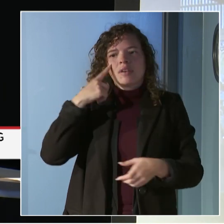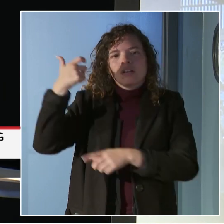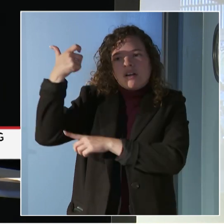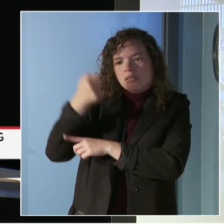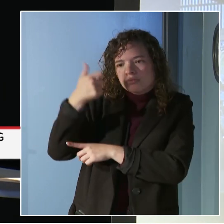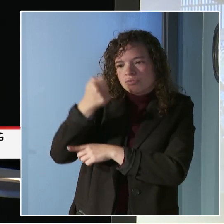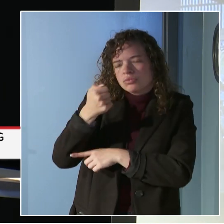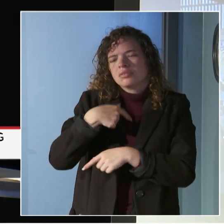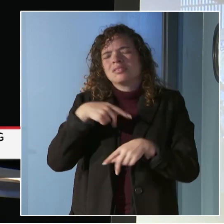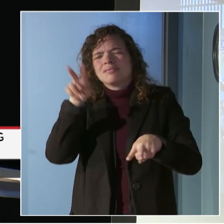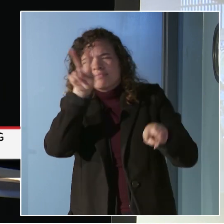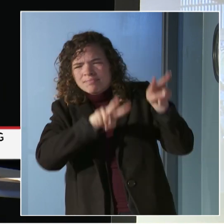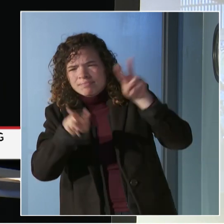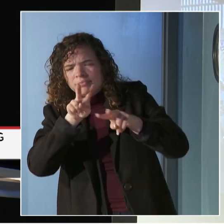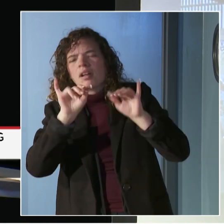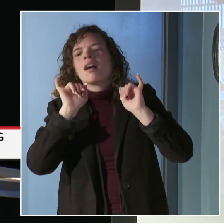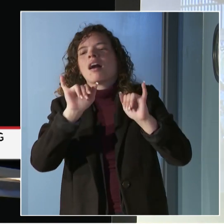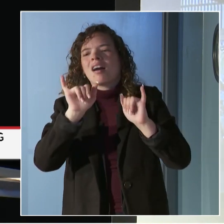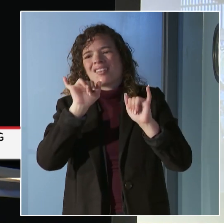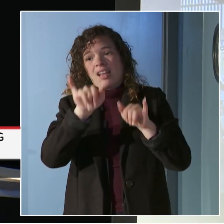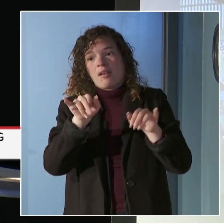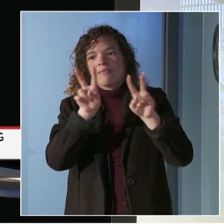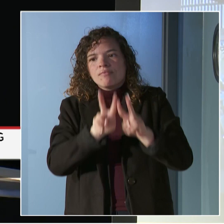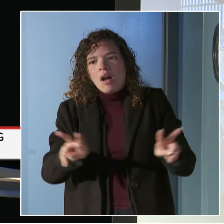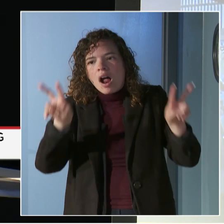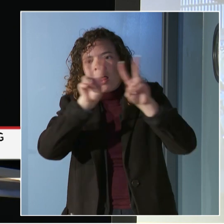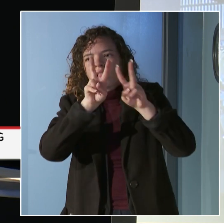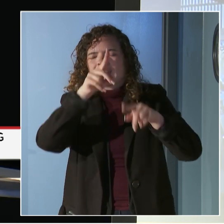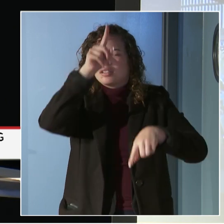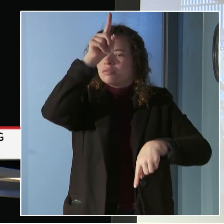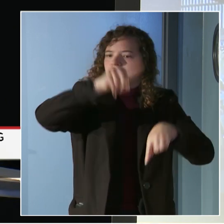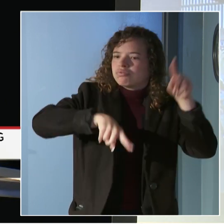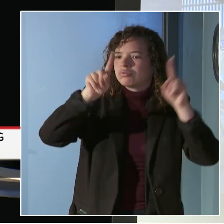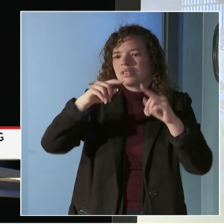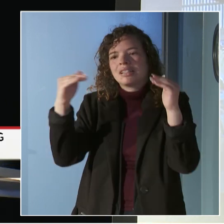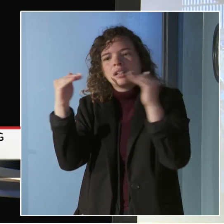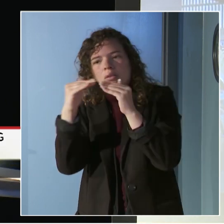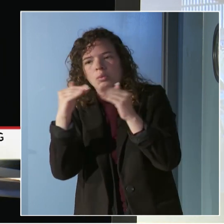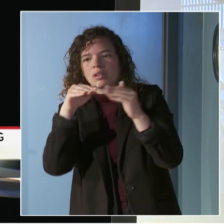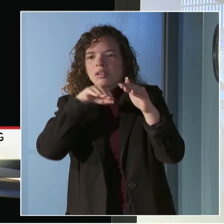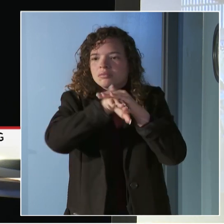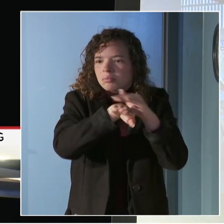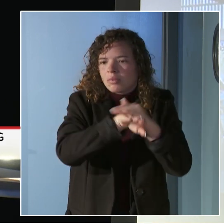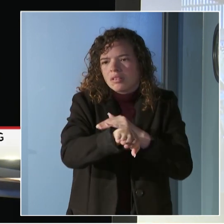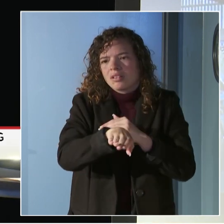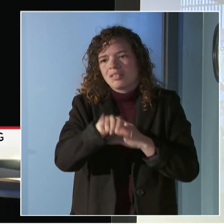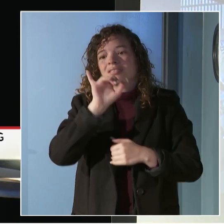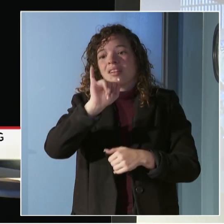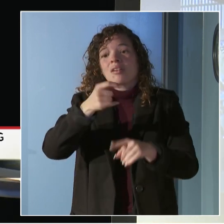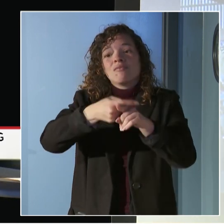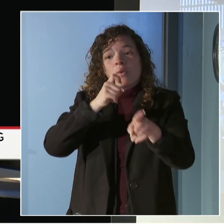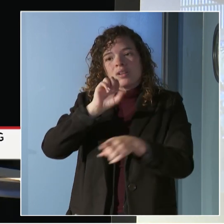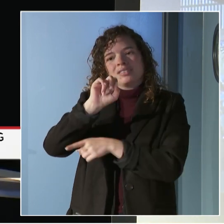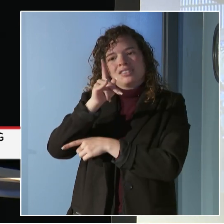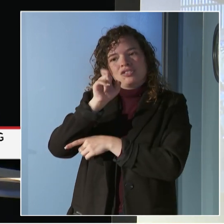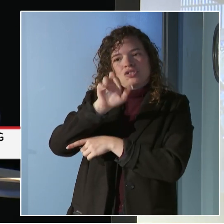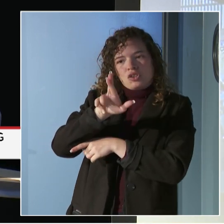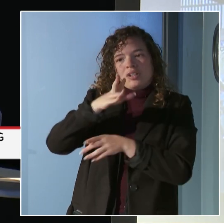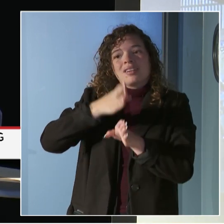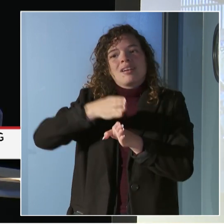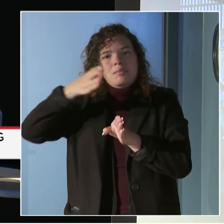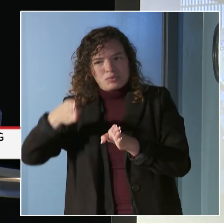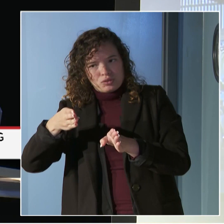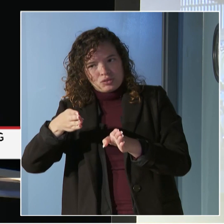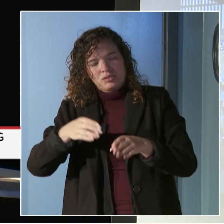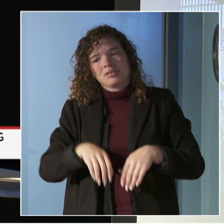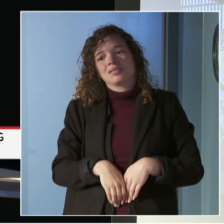same values of inclusion, diversity, equity, and access in the proposal from Sitar Next Door. Funding from the Facilities